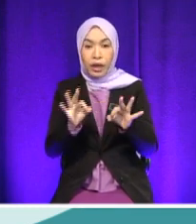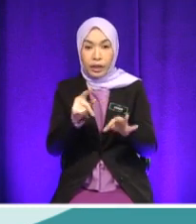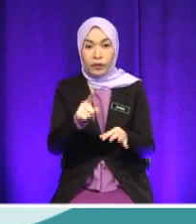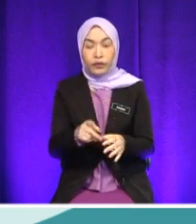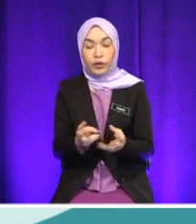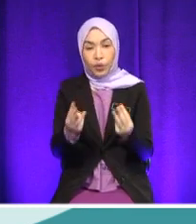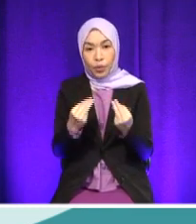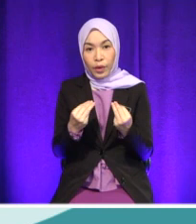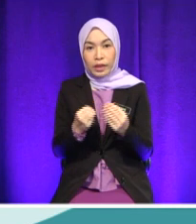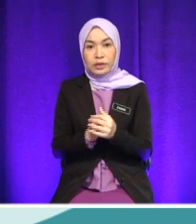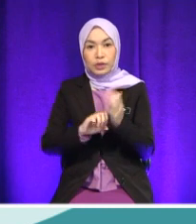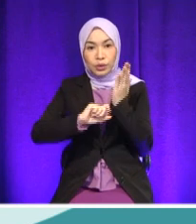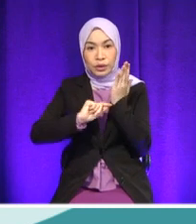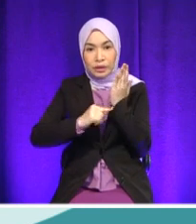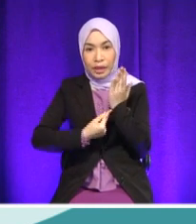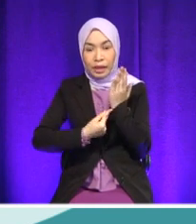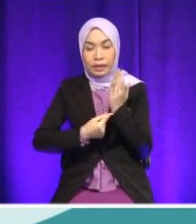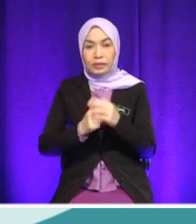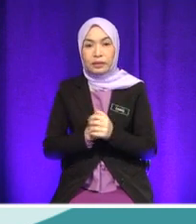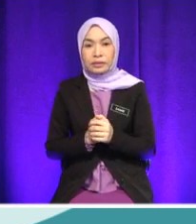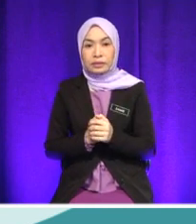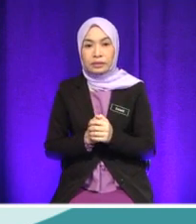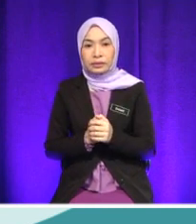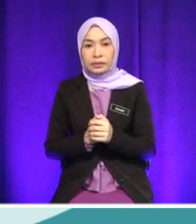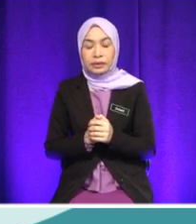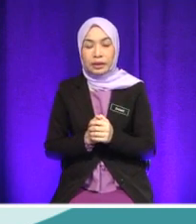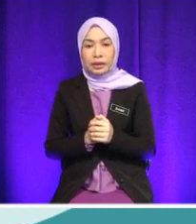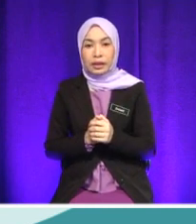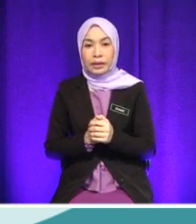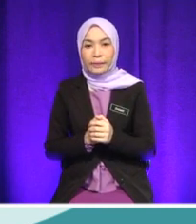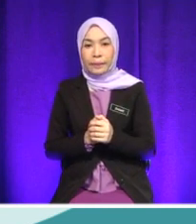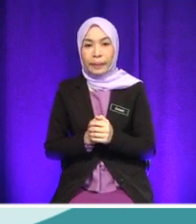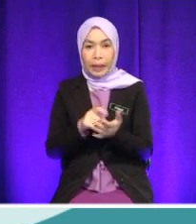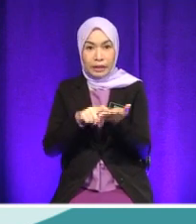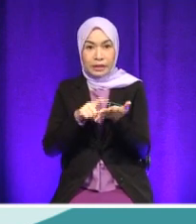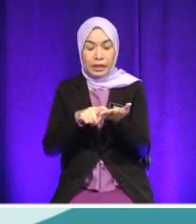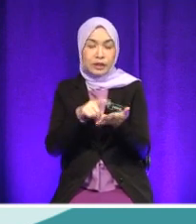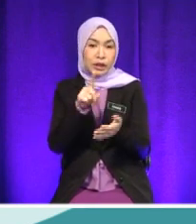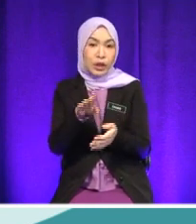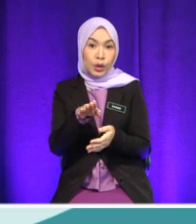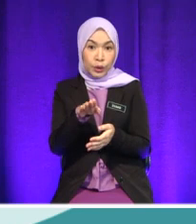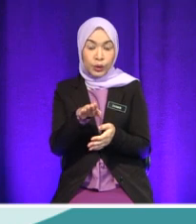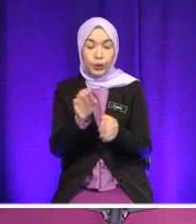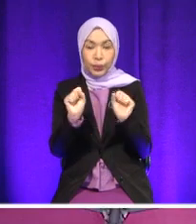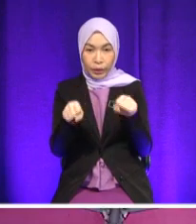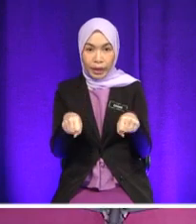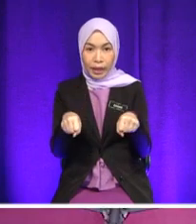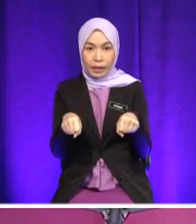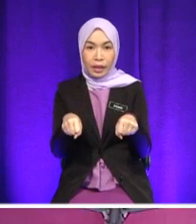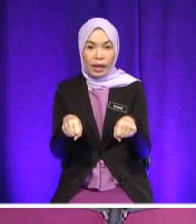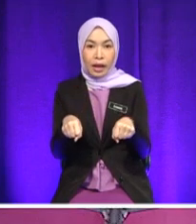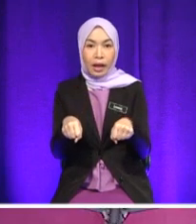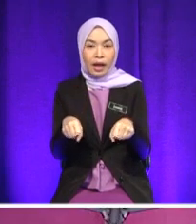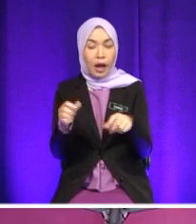the discussion, you can say that you can call your partner's name. For example, like Ziqian, okay? So Ziqian, what do